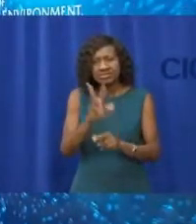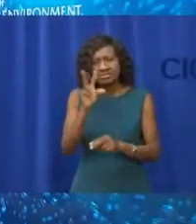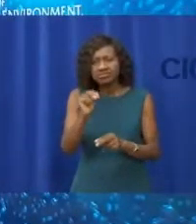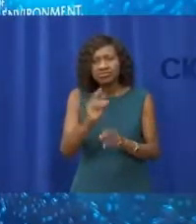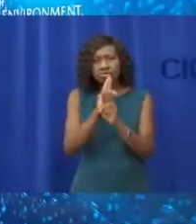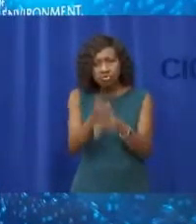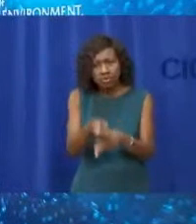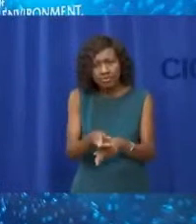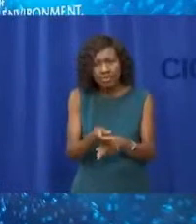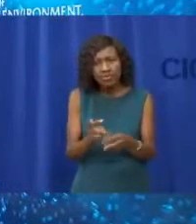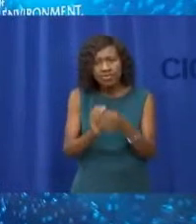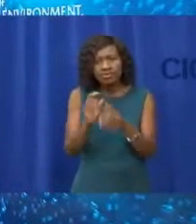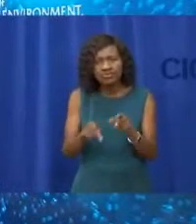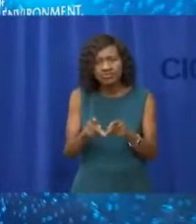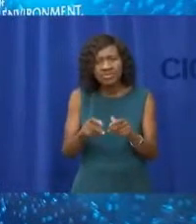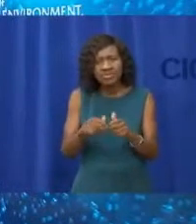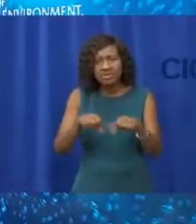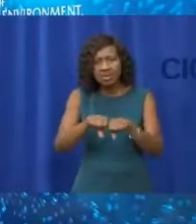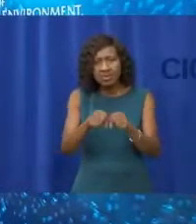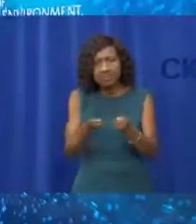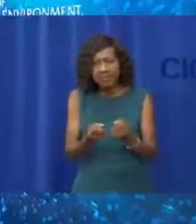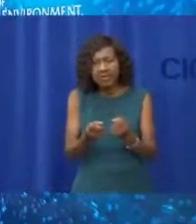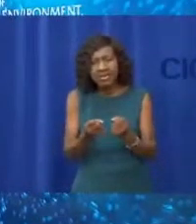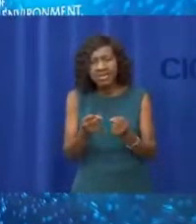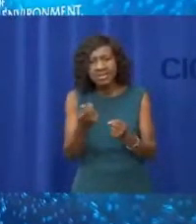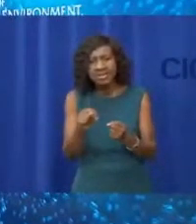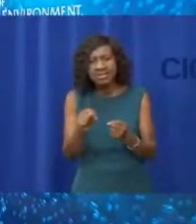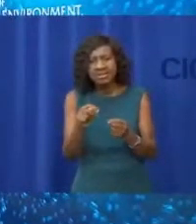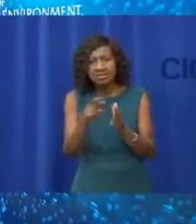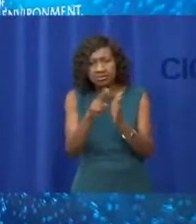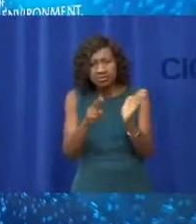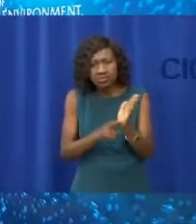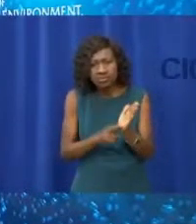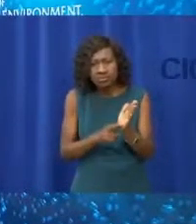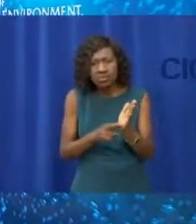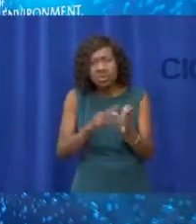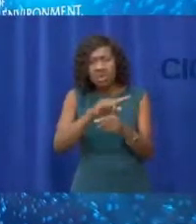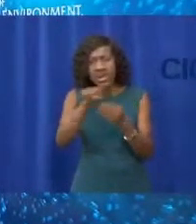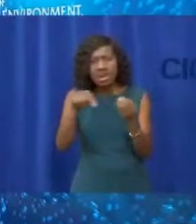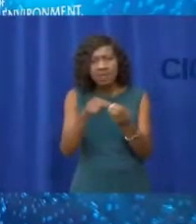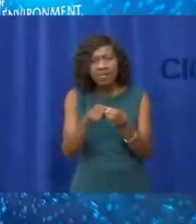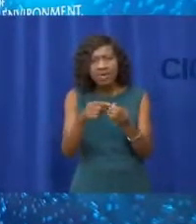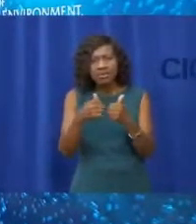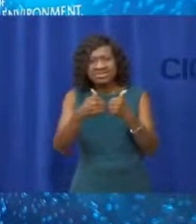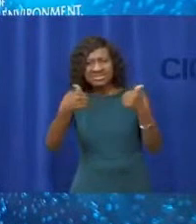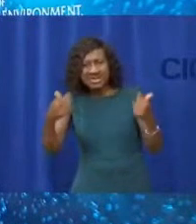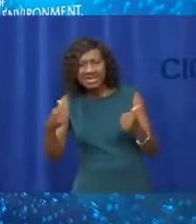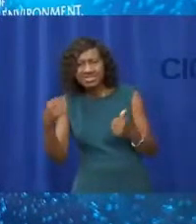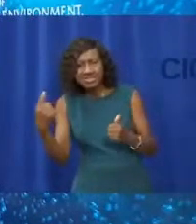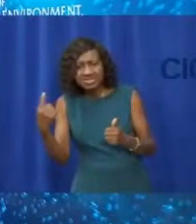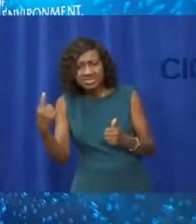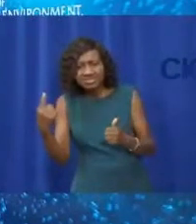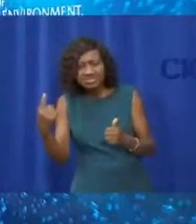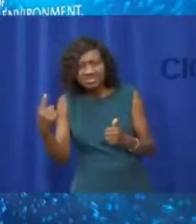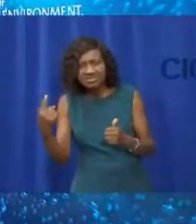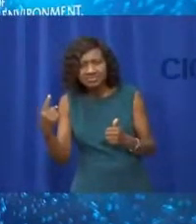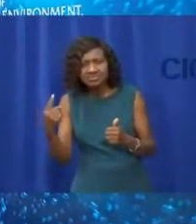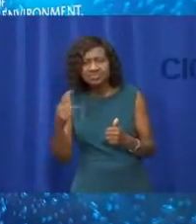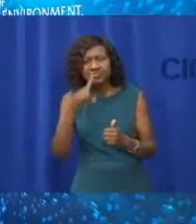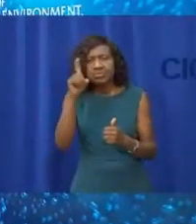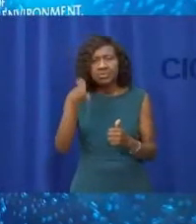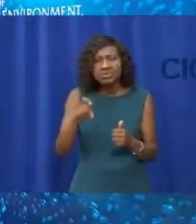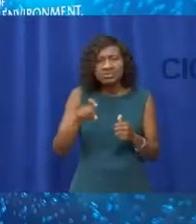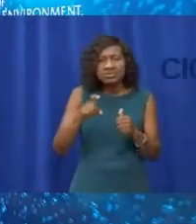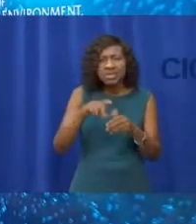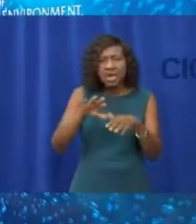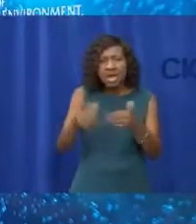anybody breaking the isolation protocols at the moment. And the conversation with Dr. Lee is, how do we go to the next stage if this becomes an